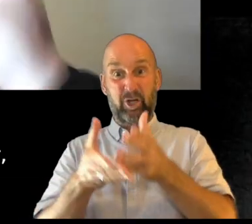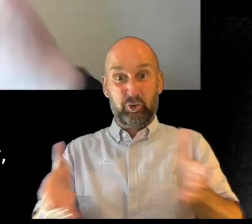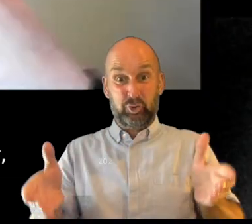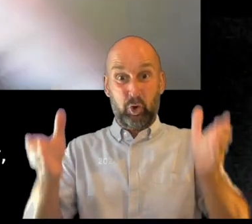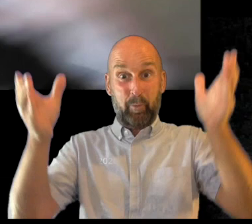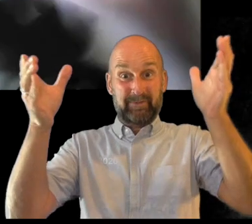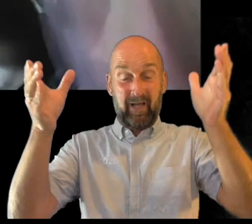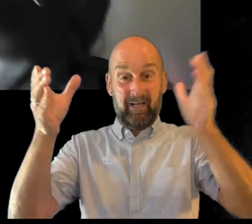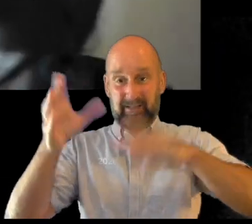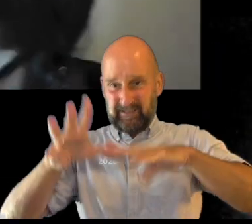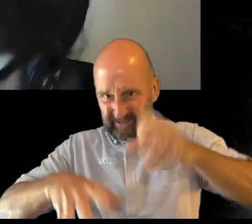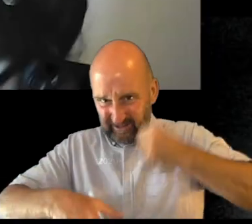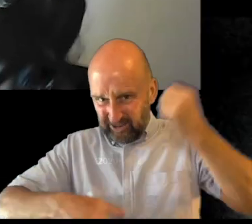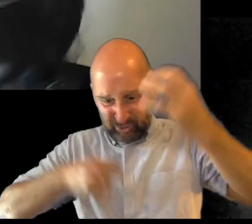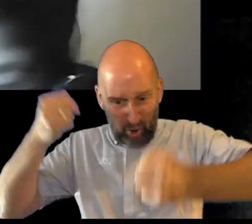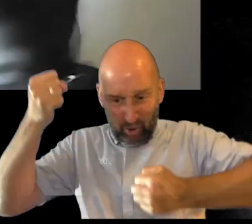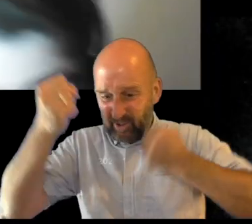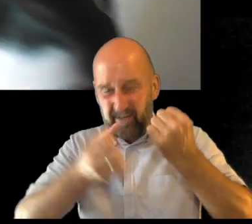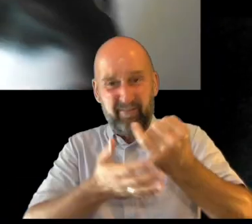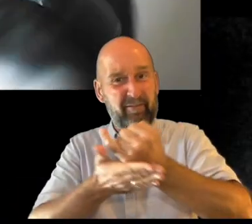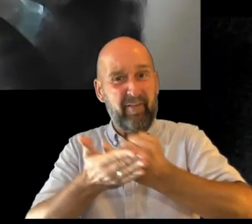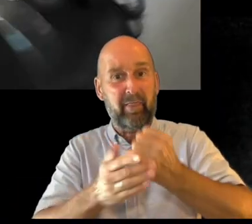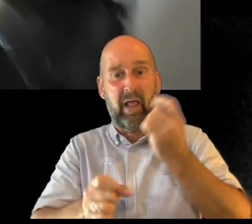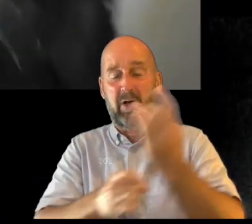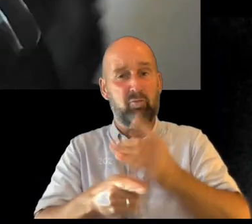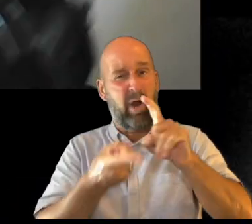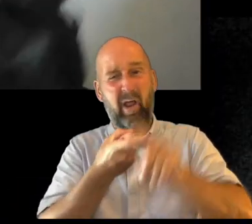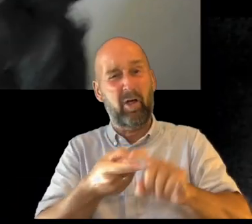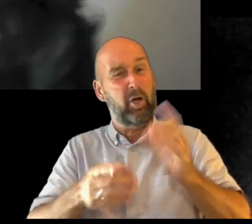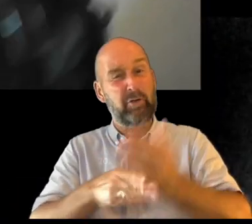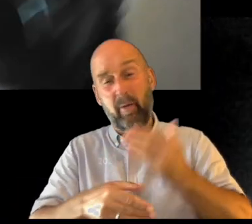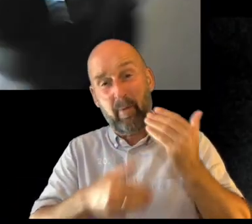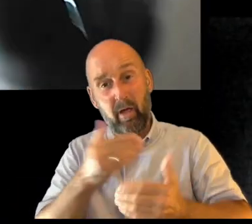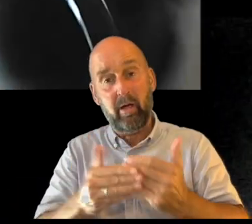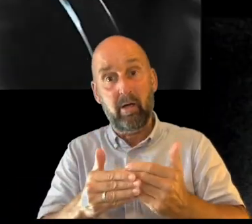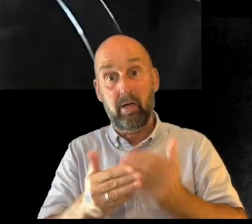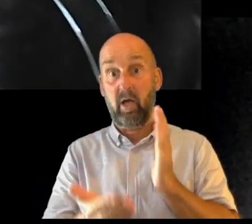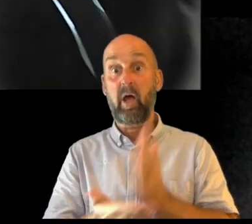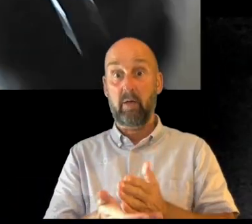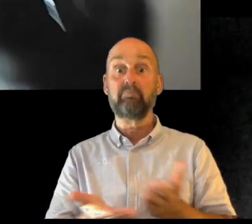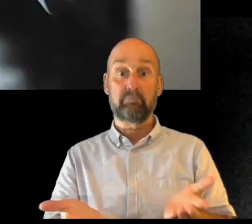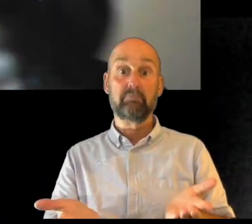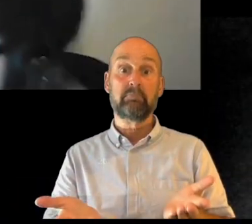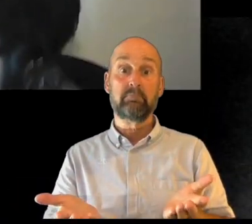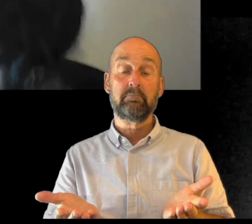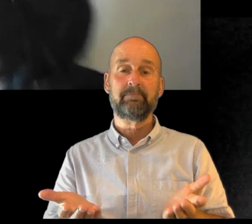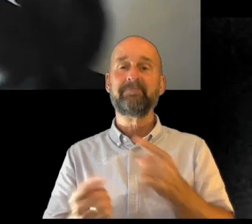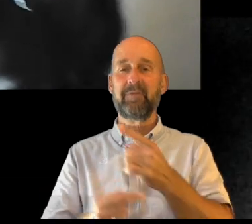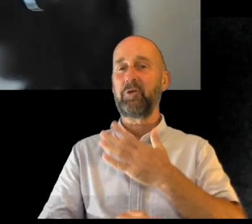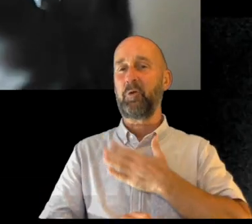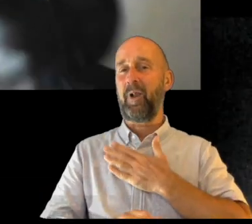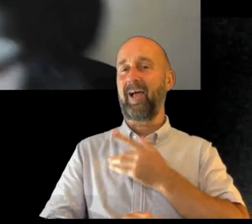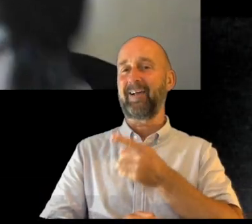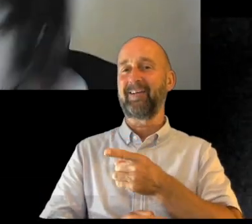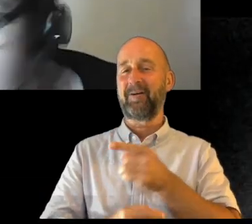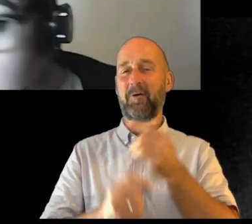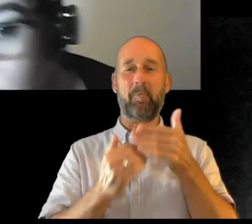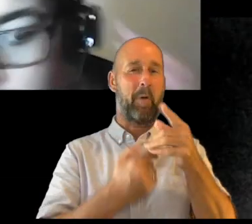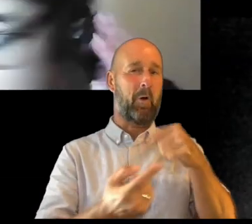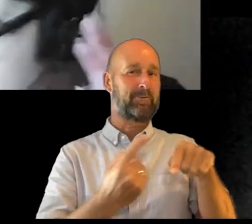dumpster, searching filth like her job depends on it. Because it does. You'll like her. Most people